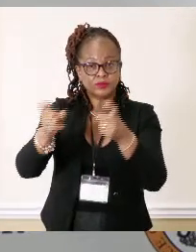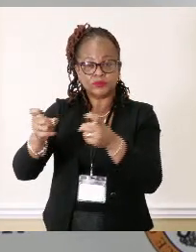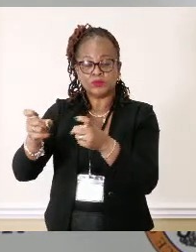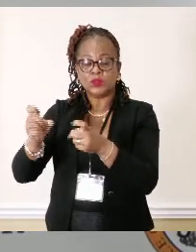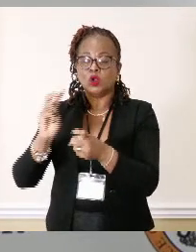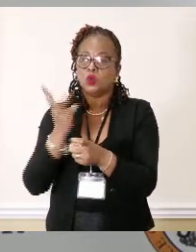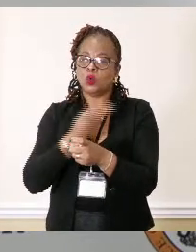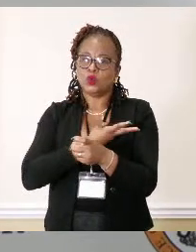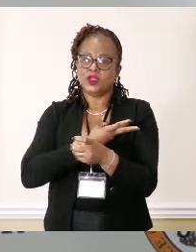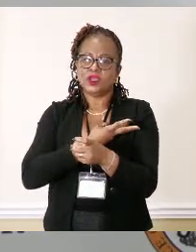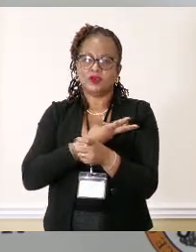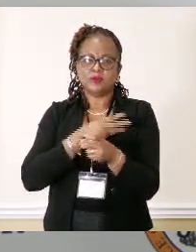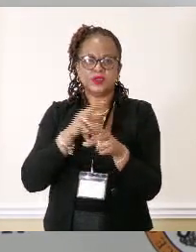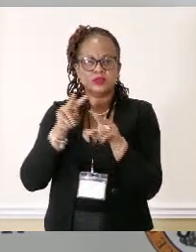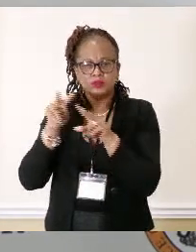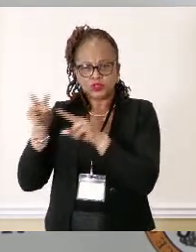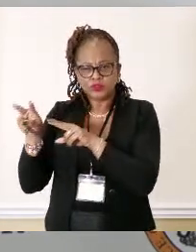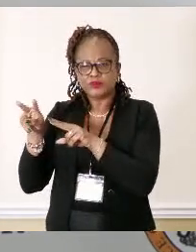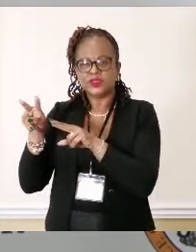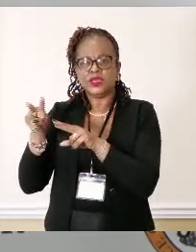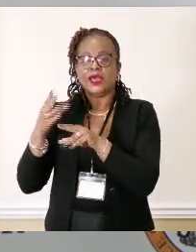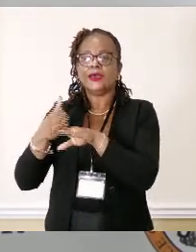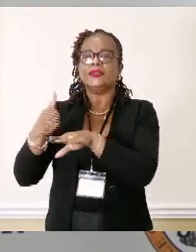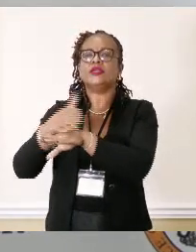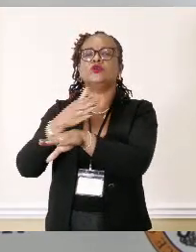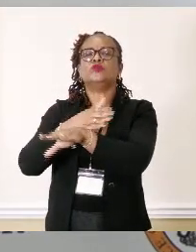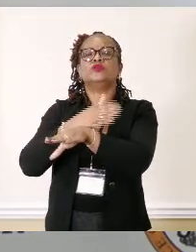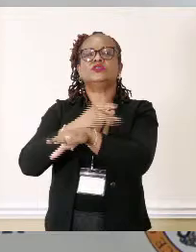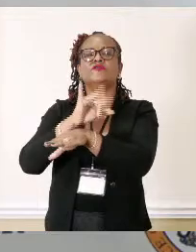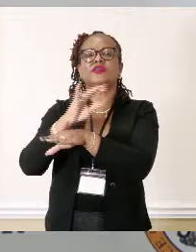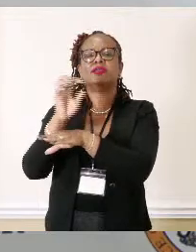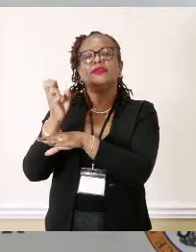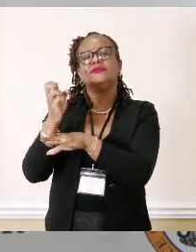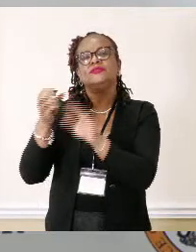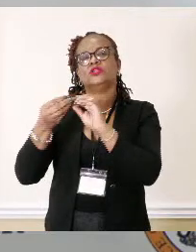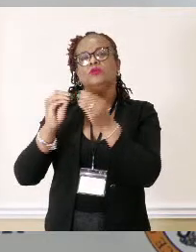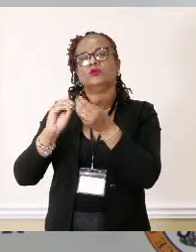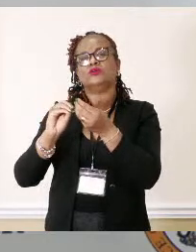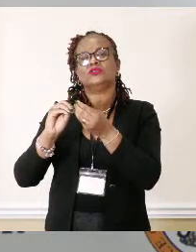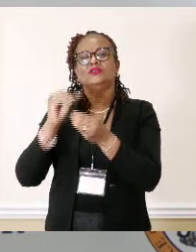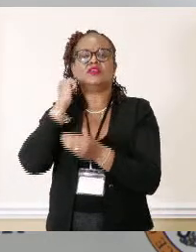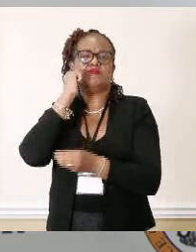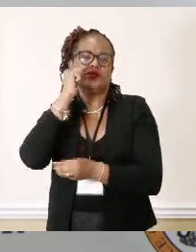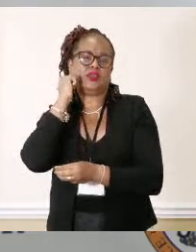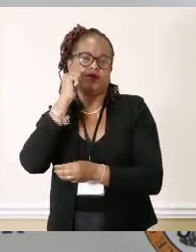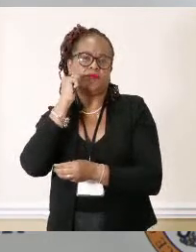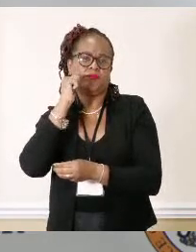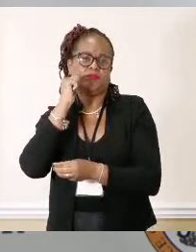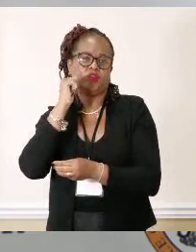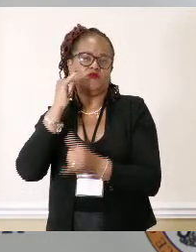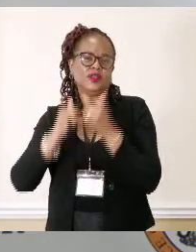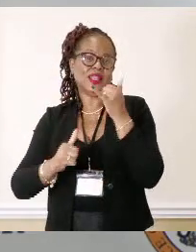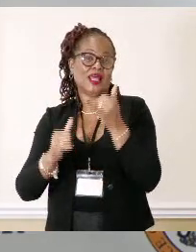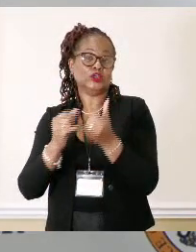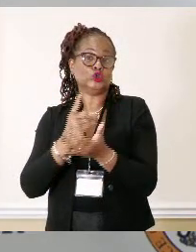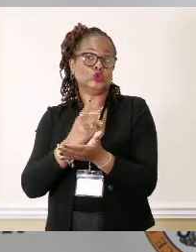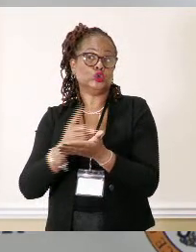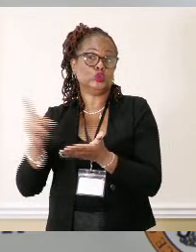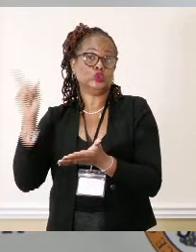have been observing an increase in case numbers on a daily basis over the last 2